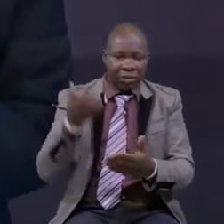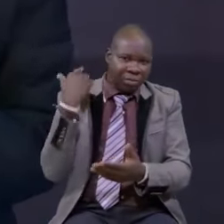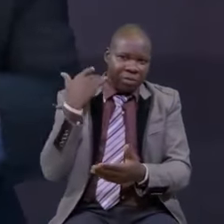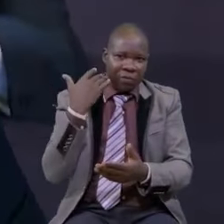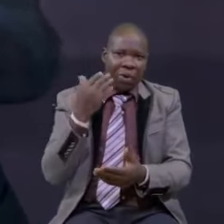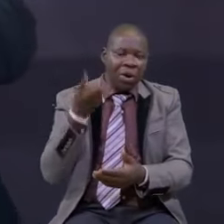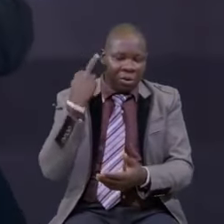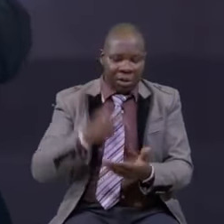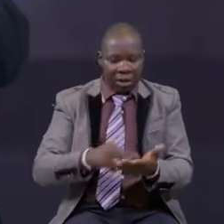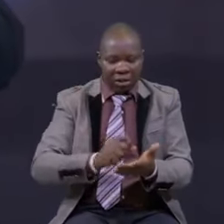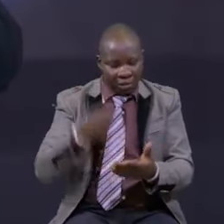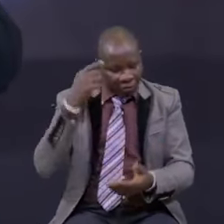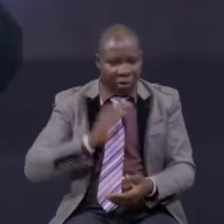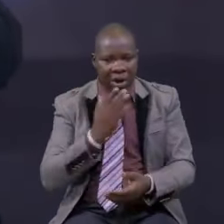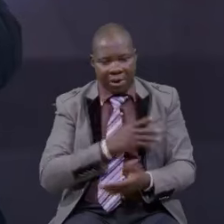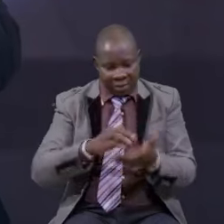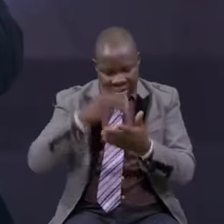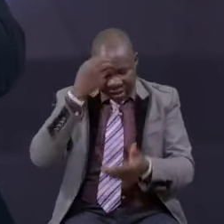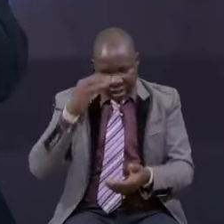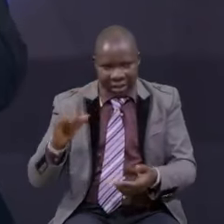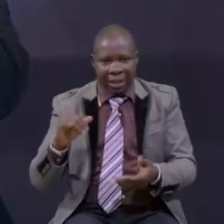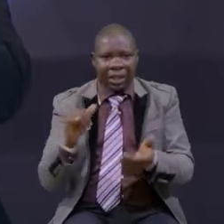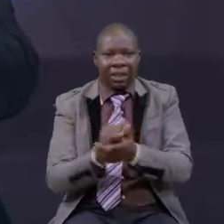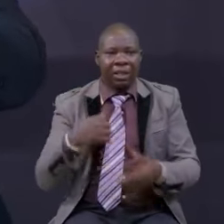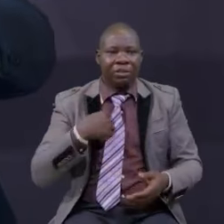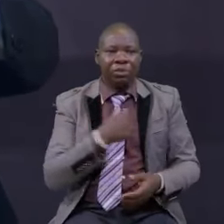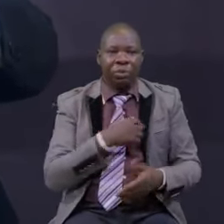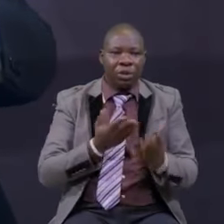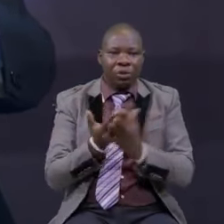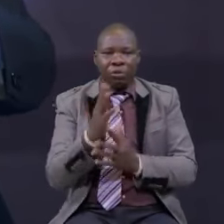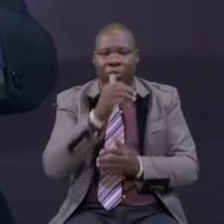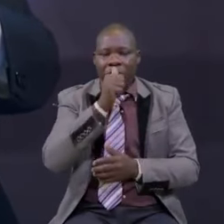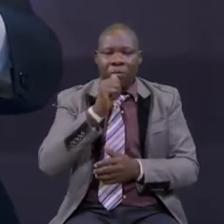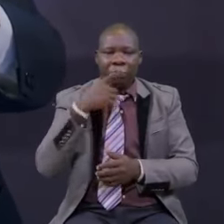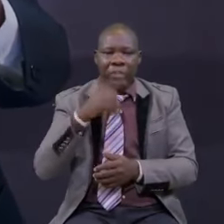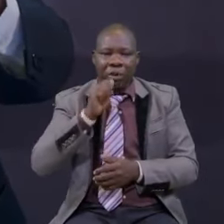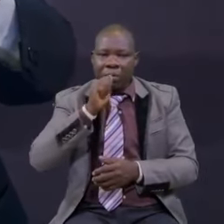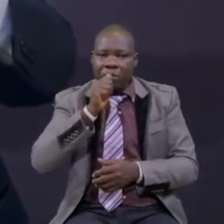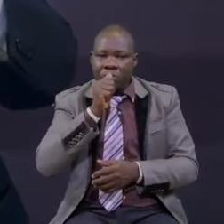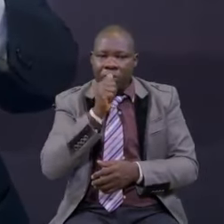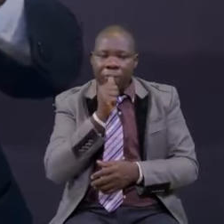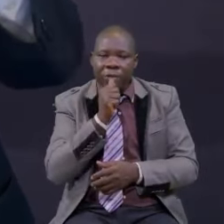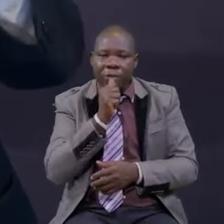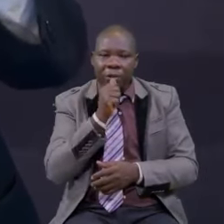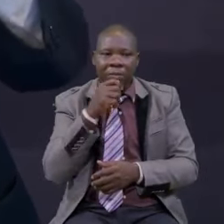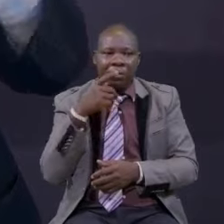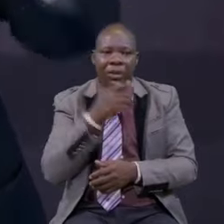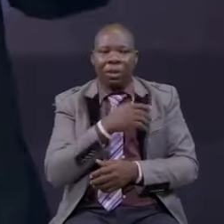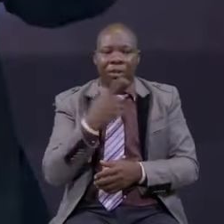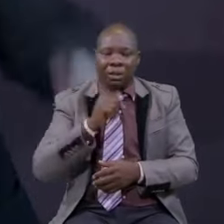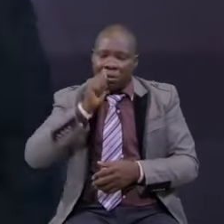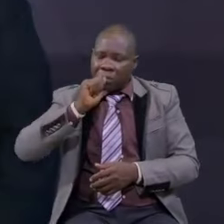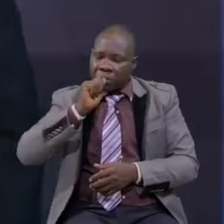for our learning, that we, through the patience, the perseverance,